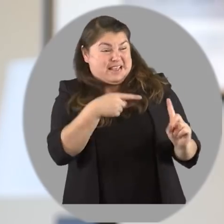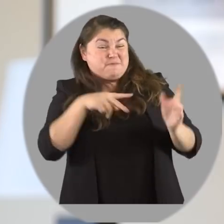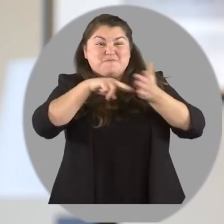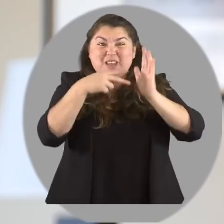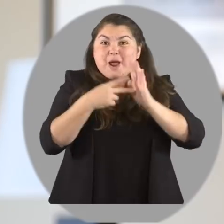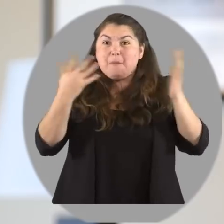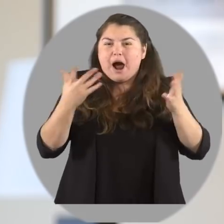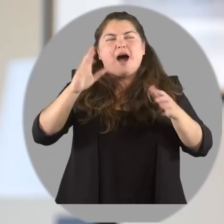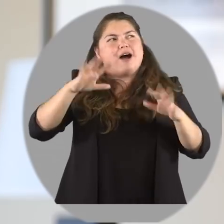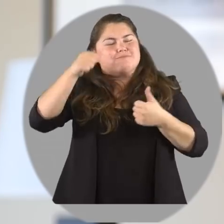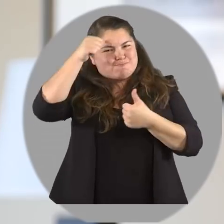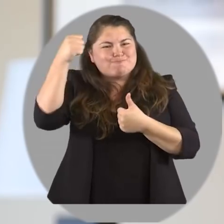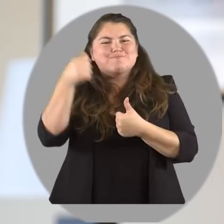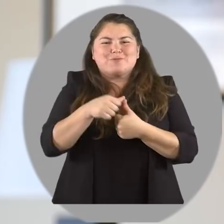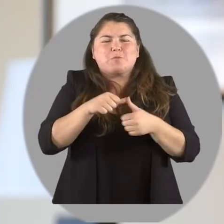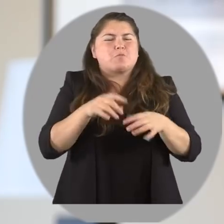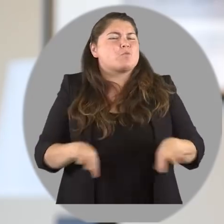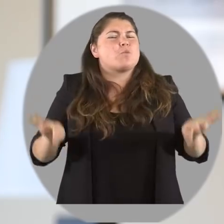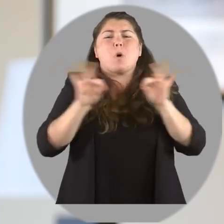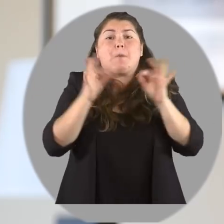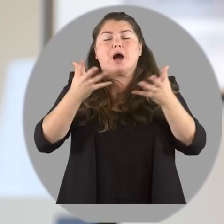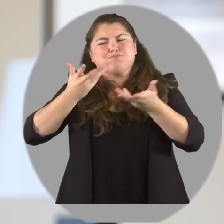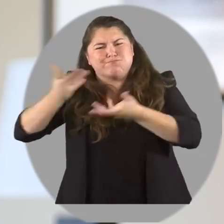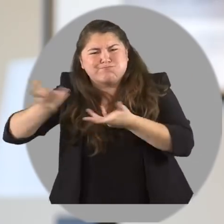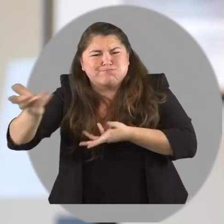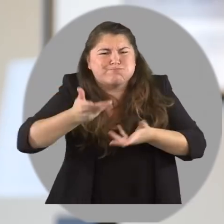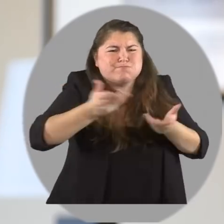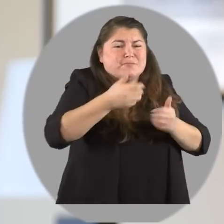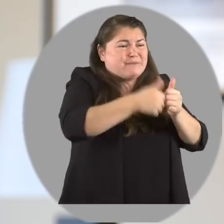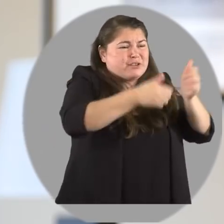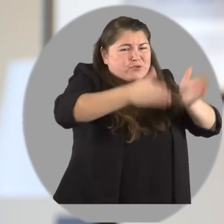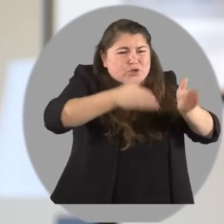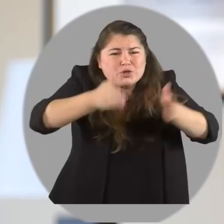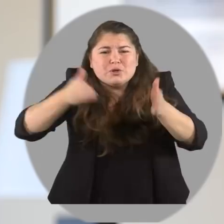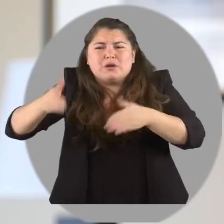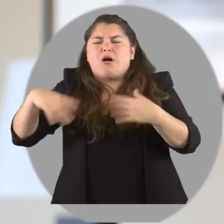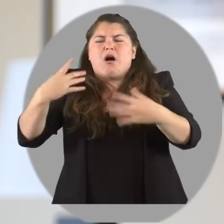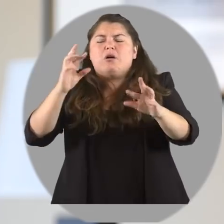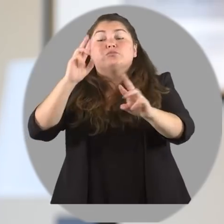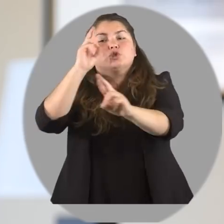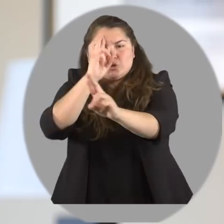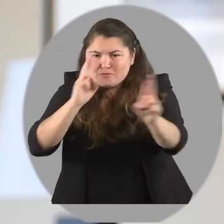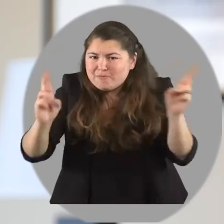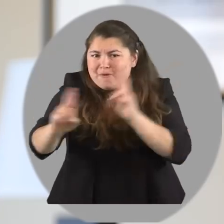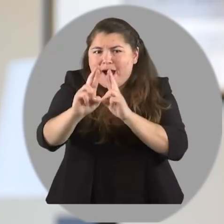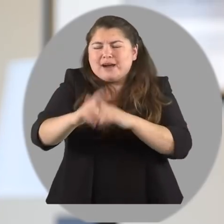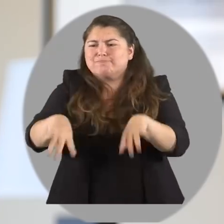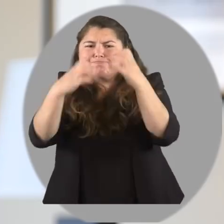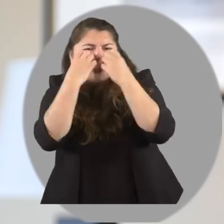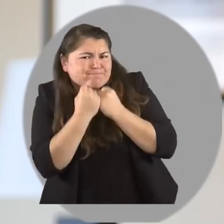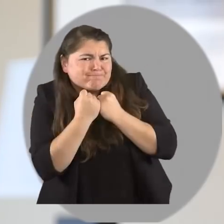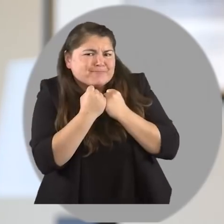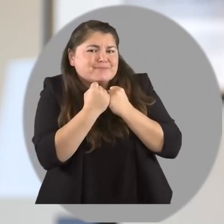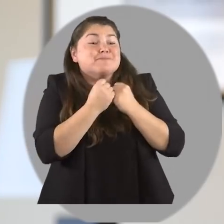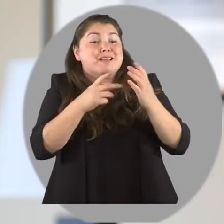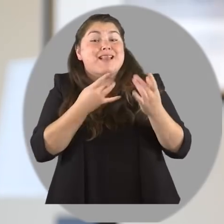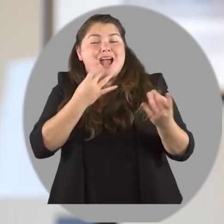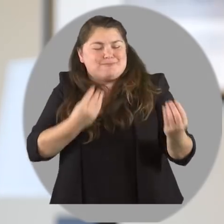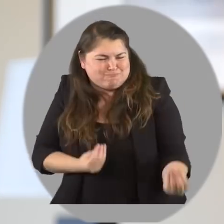So if we remember that and treat everyone with the respect and cherish that light